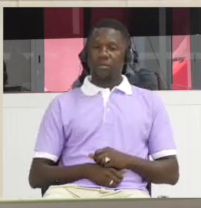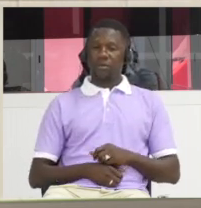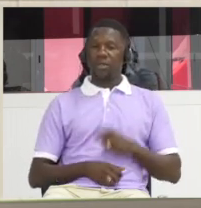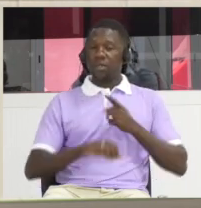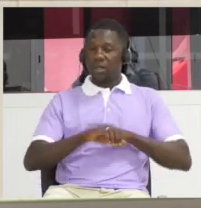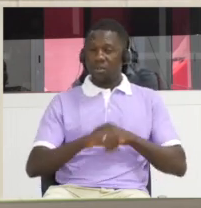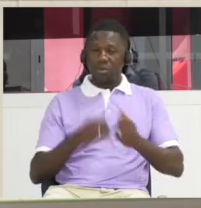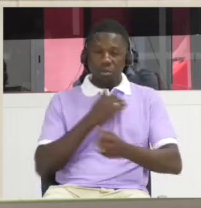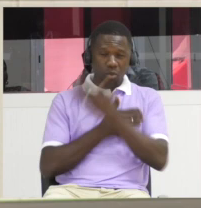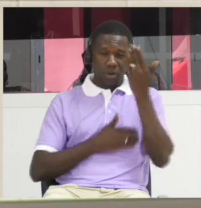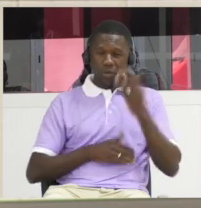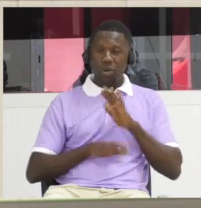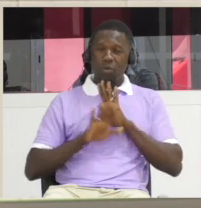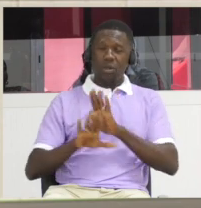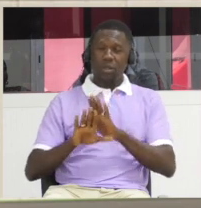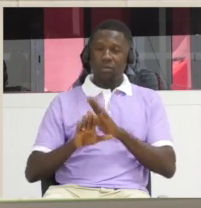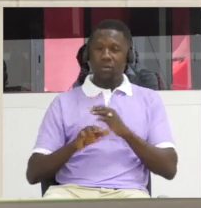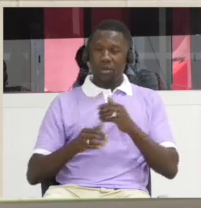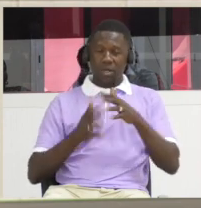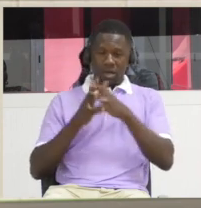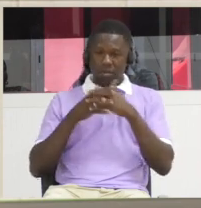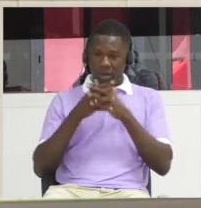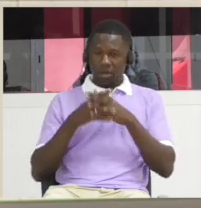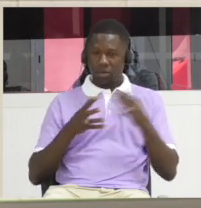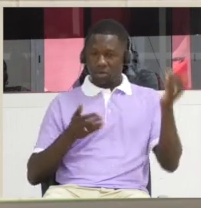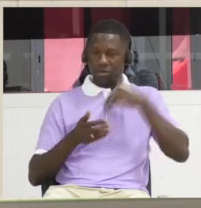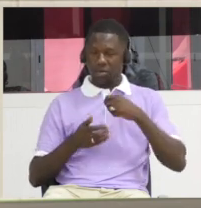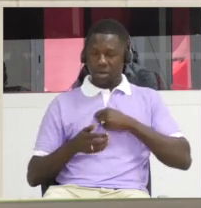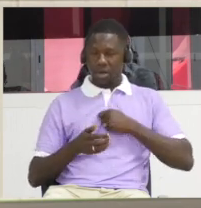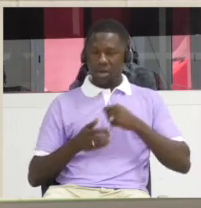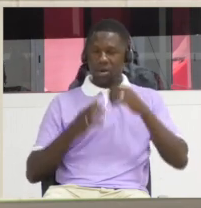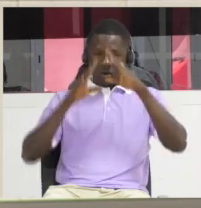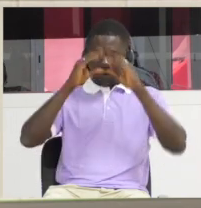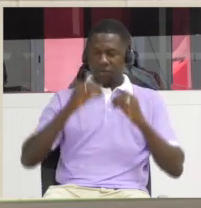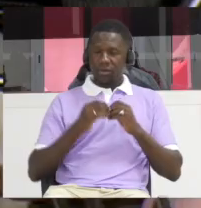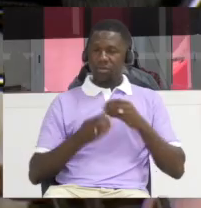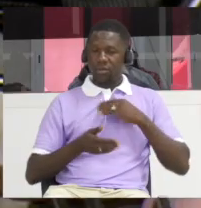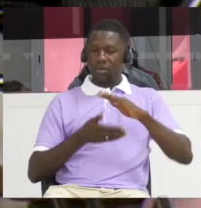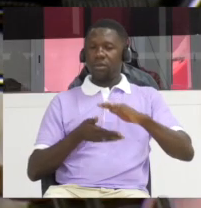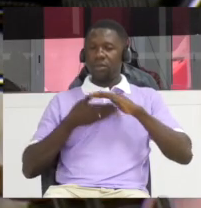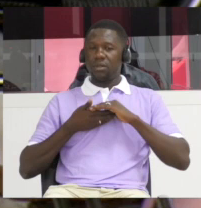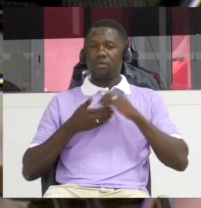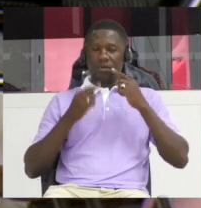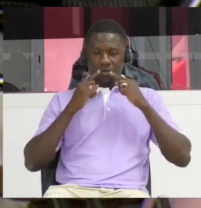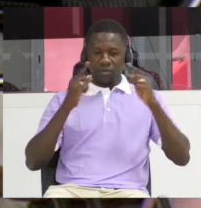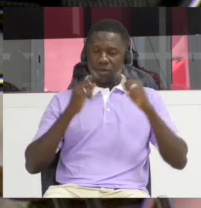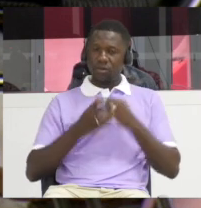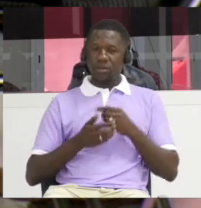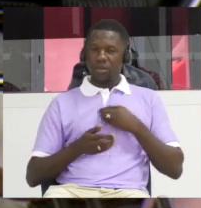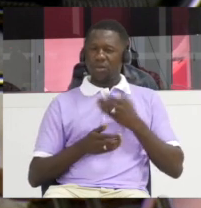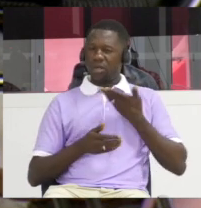whilst waiting for the Americans to come in to my office, I received information that there was